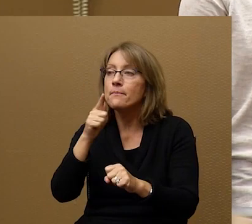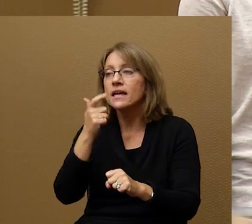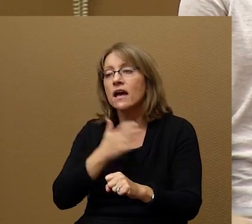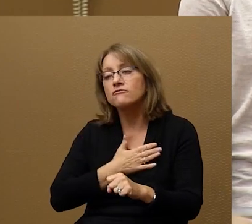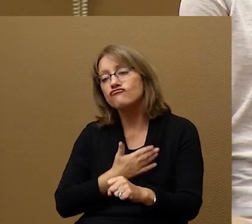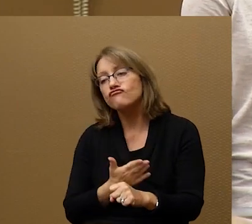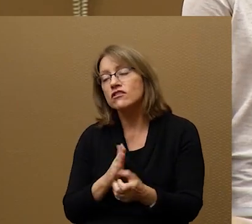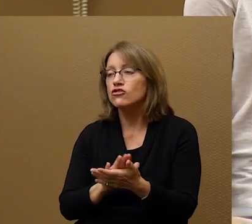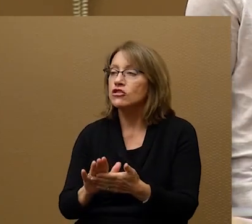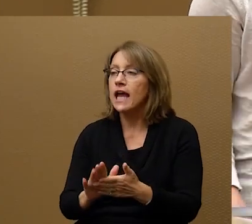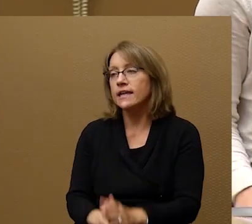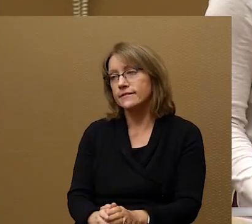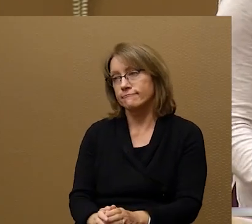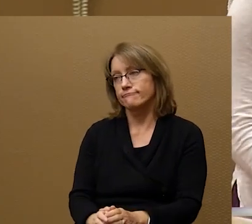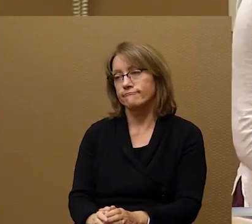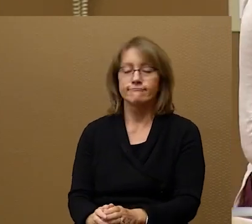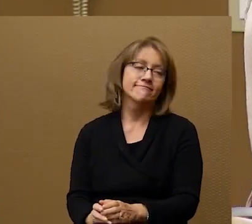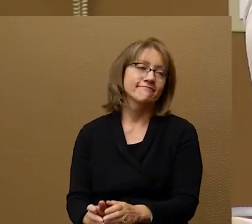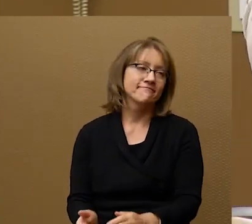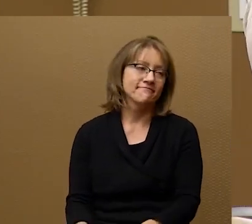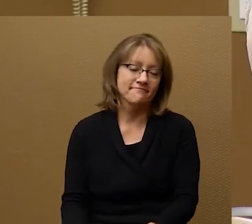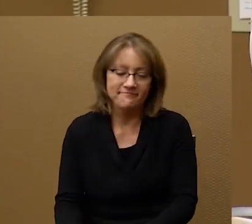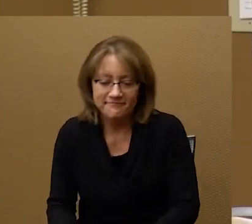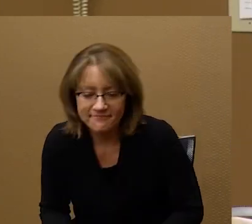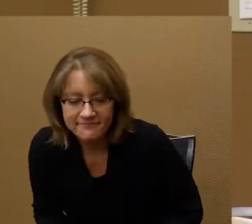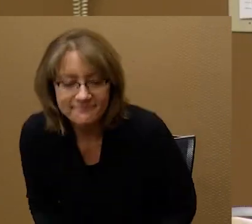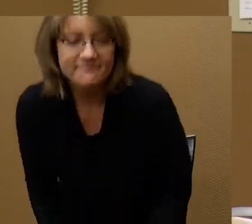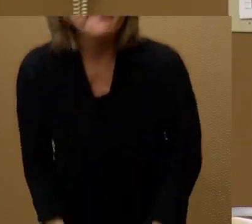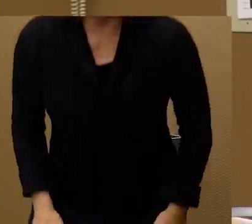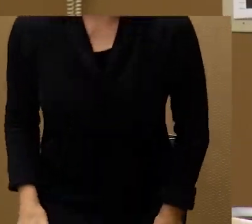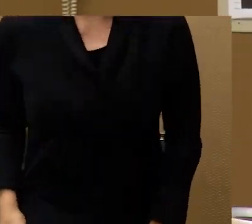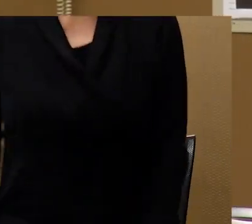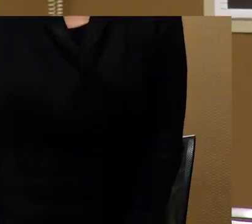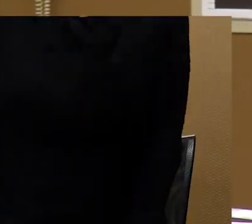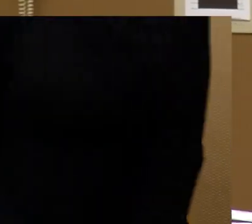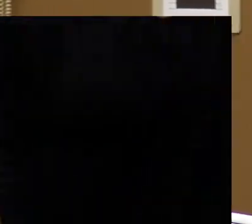of their heart. So just keep that all in mind.